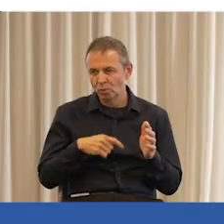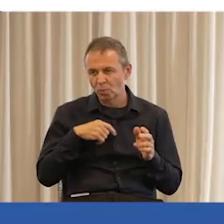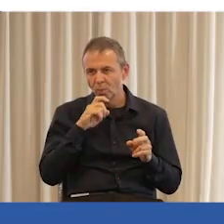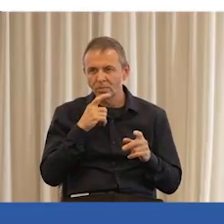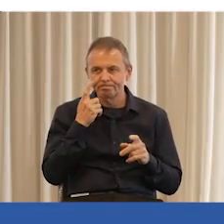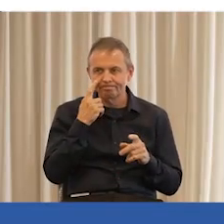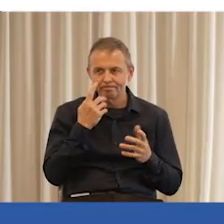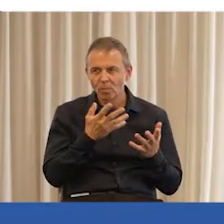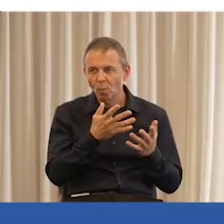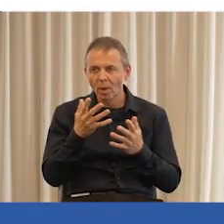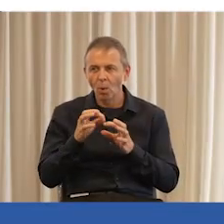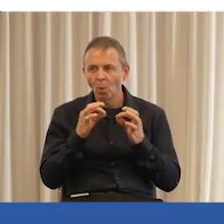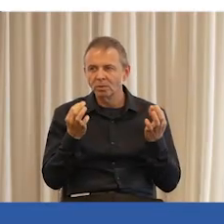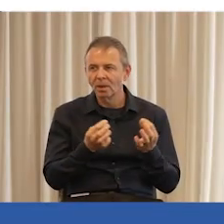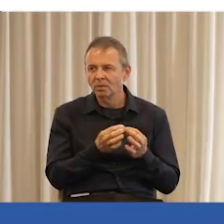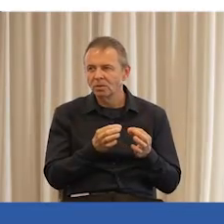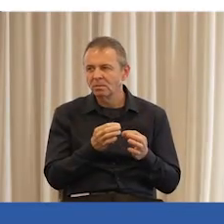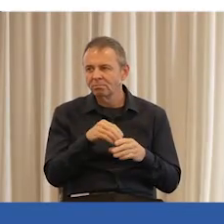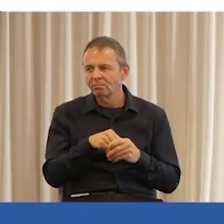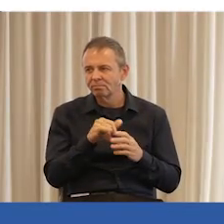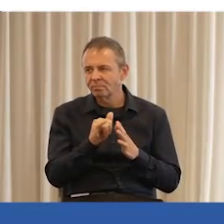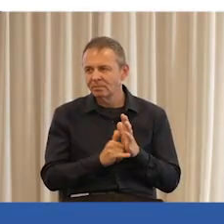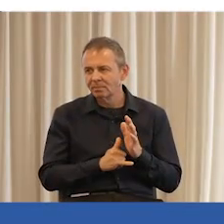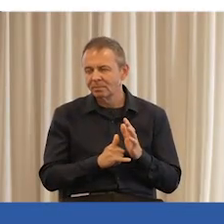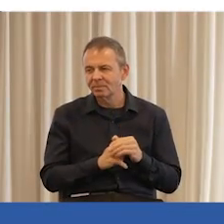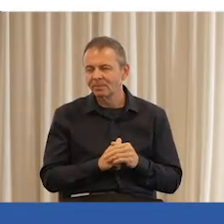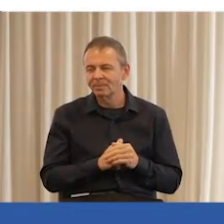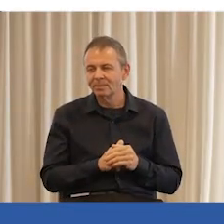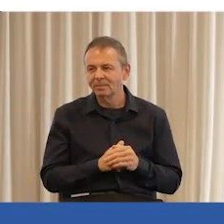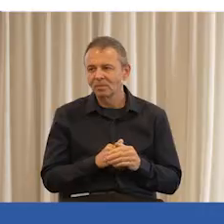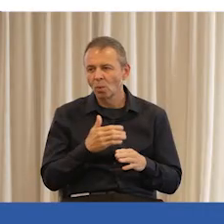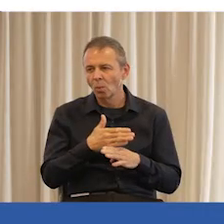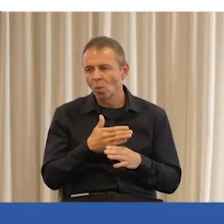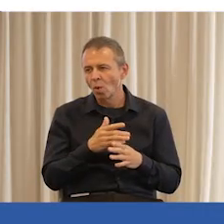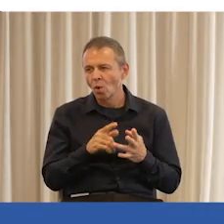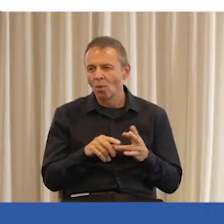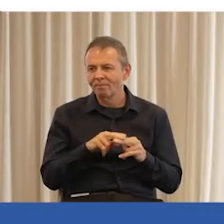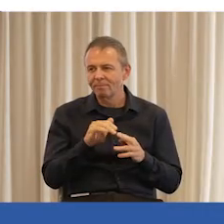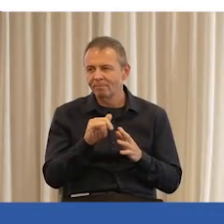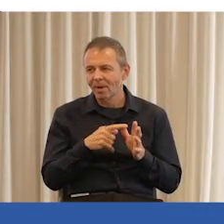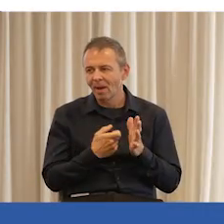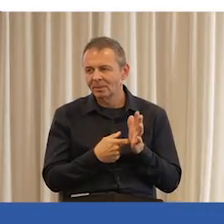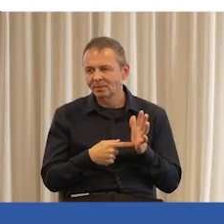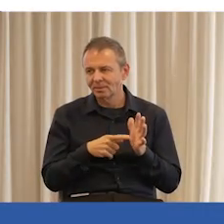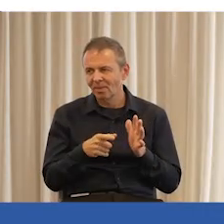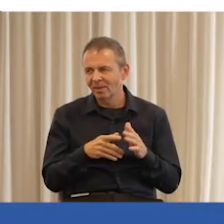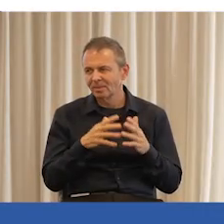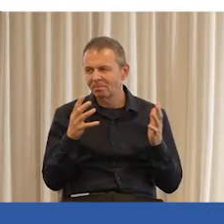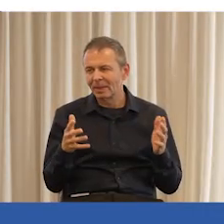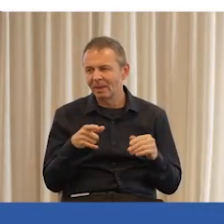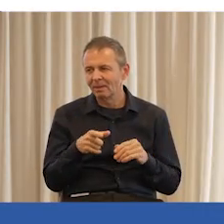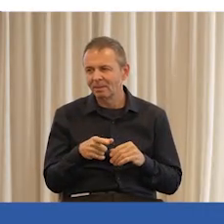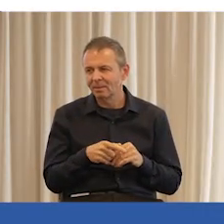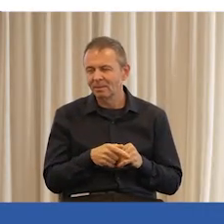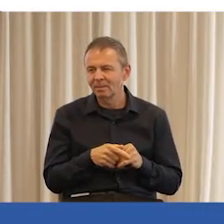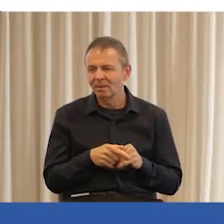Art was the major one, but there were other things that have come before that. So a little bit about Nina's art journey and why we